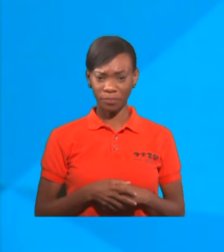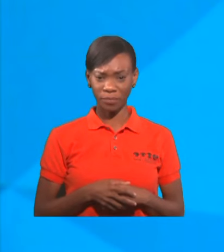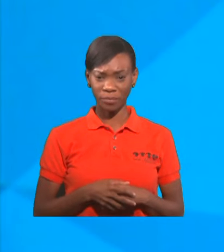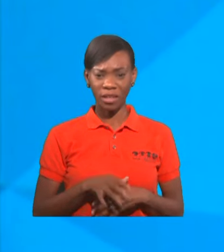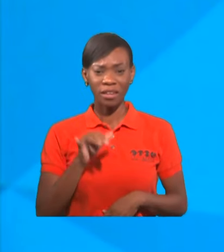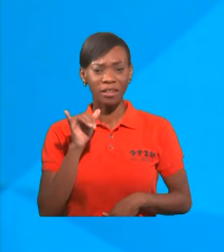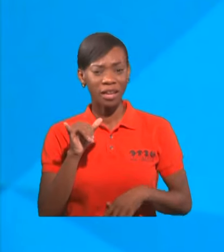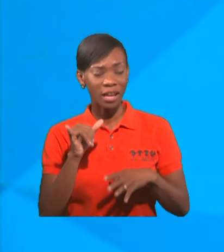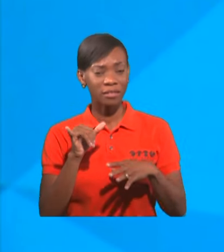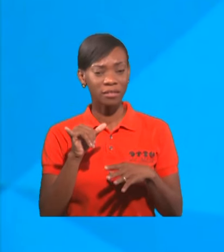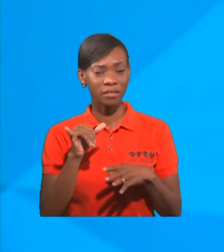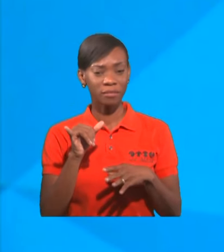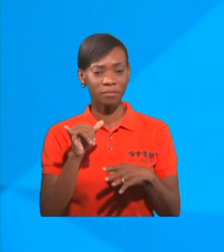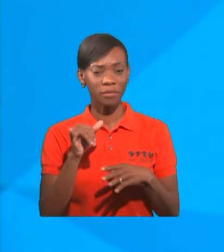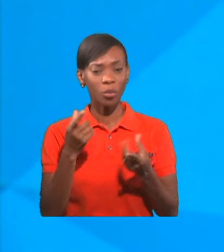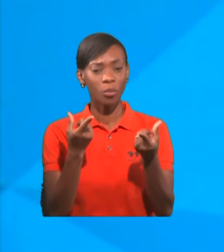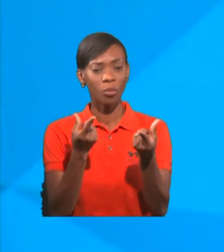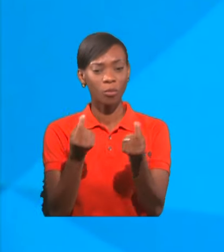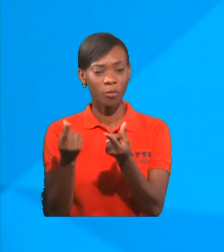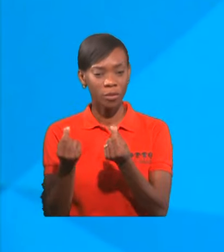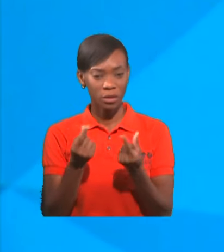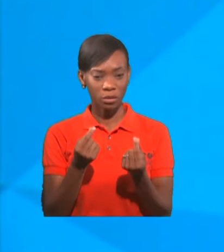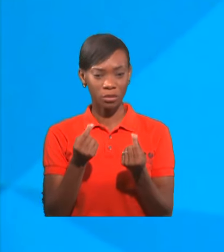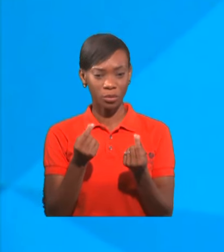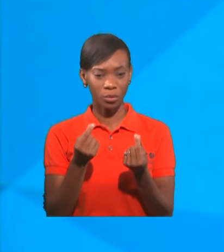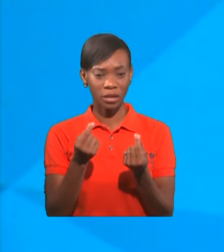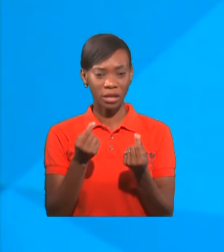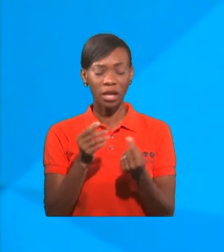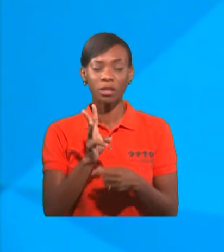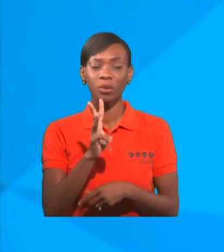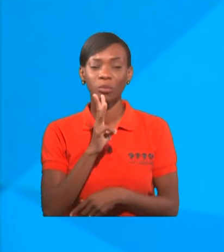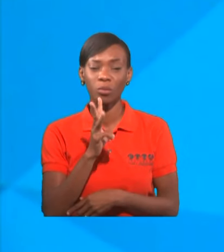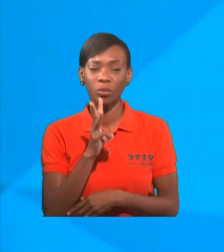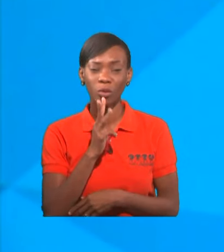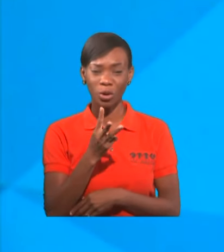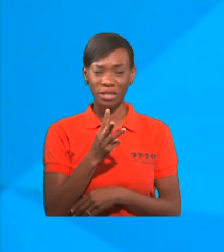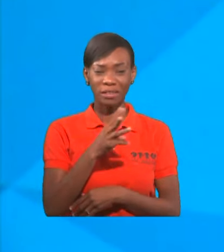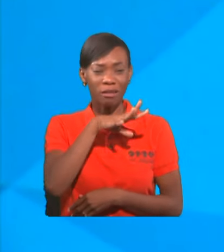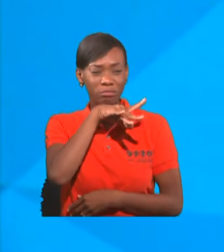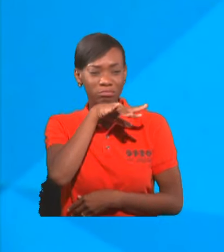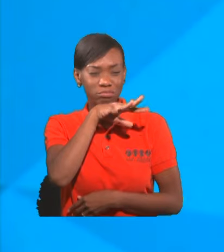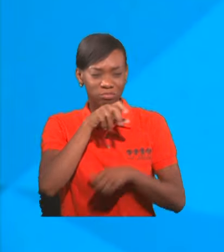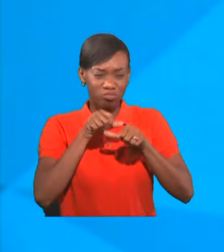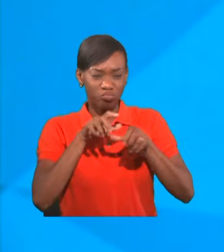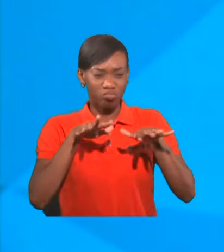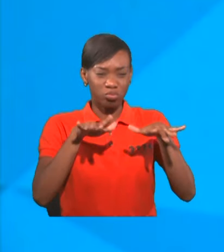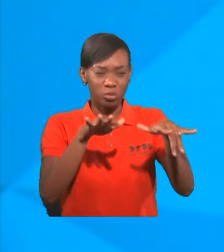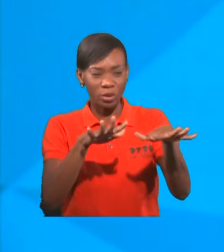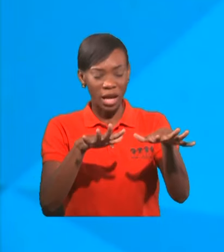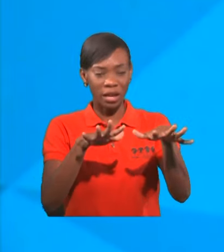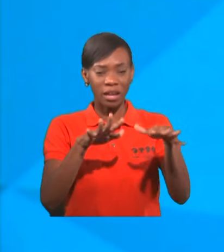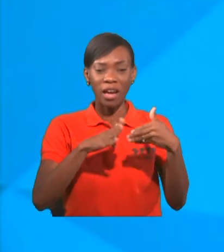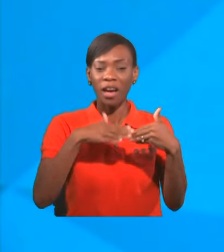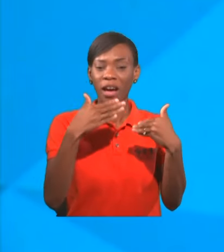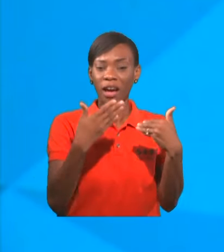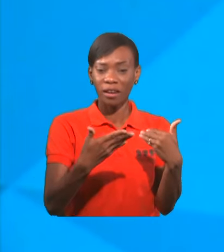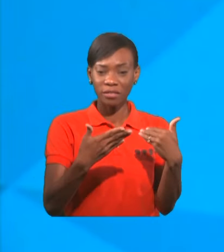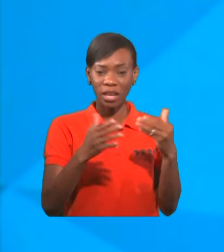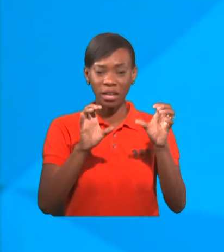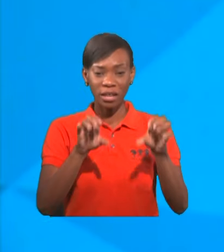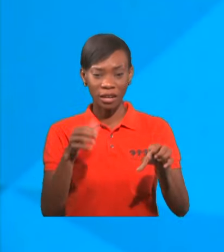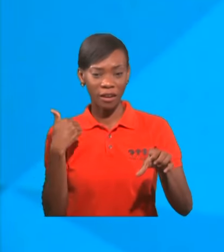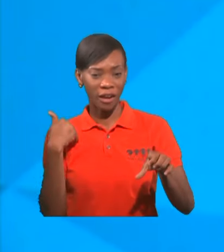into our atmosphere, poisons our water and soil, and inflicts illness, disease, and even death among people around the